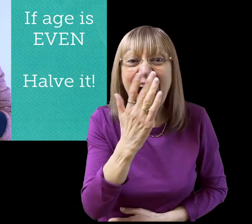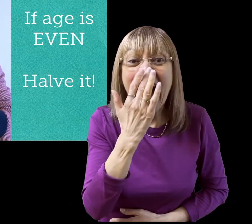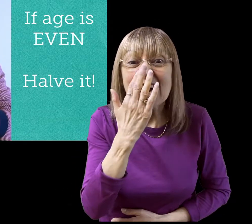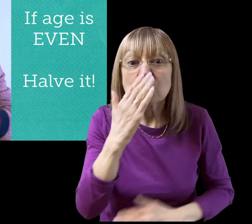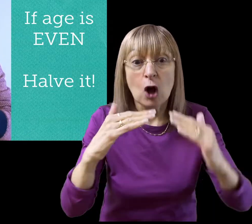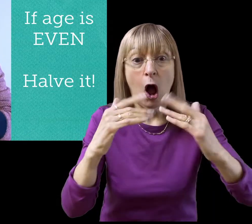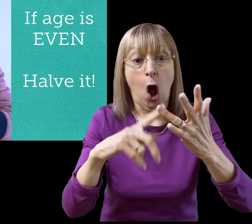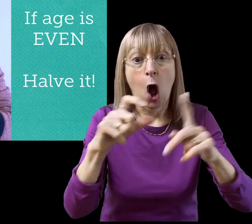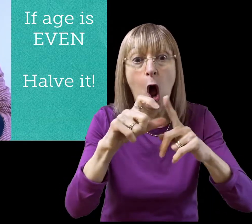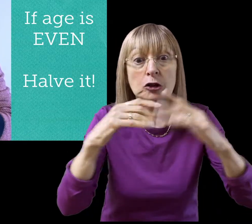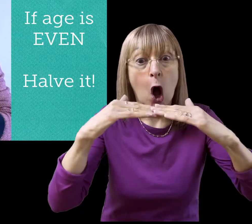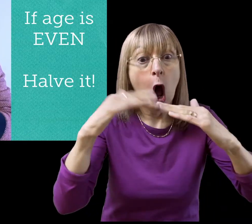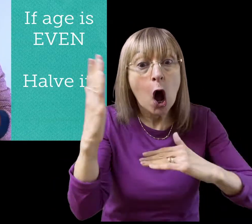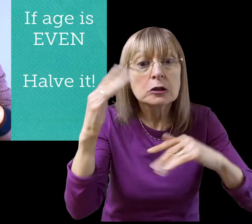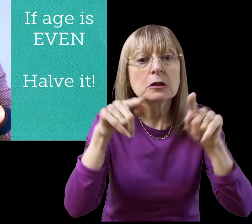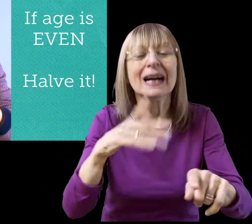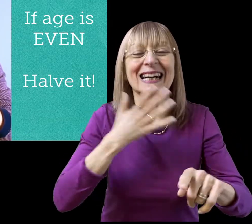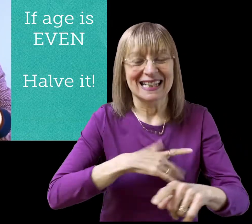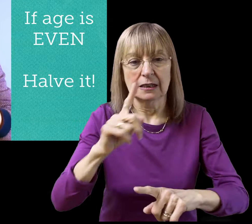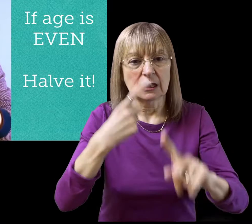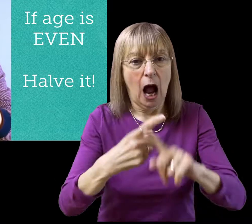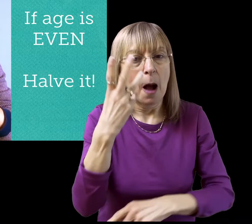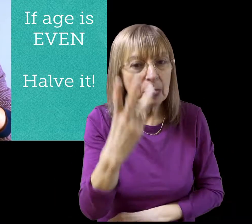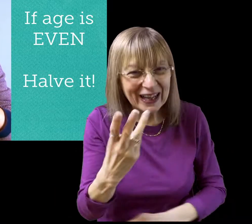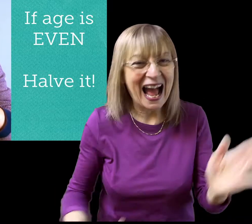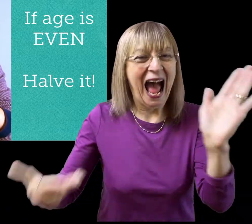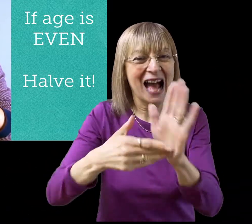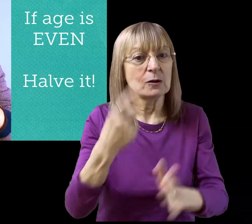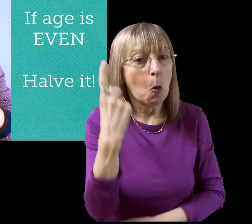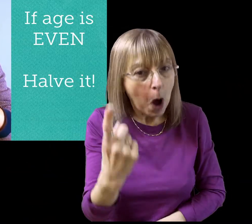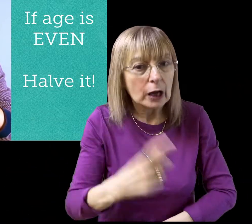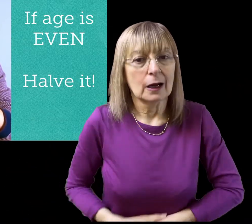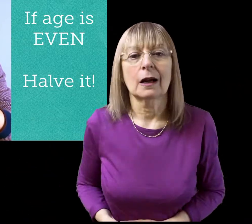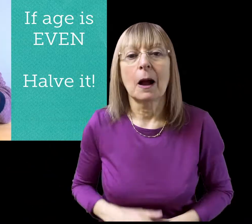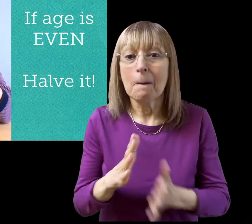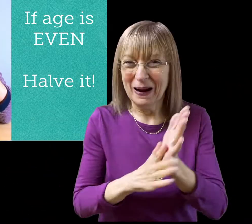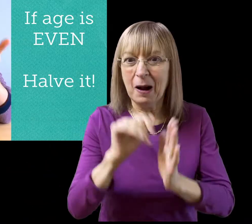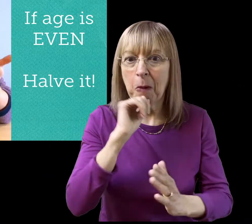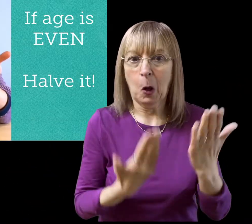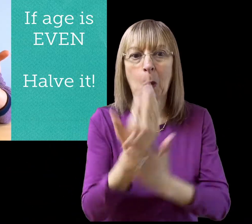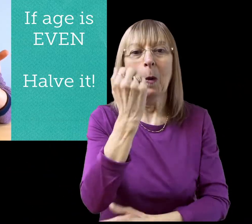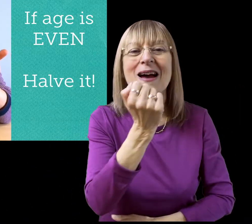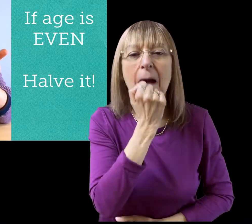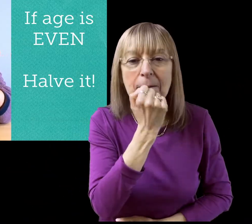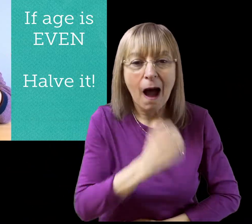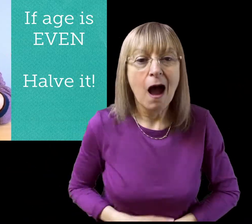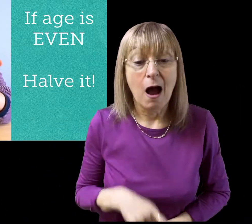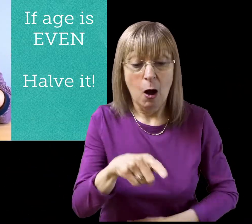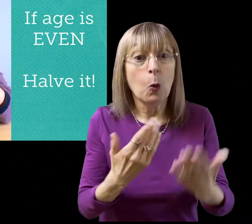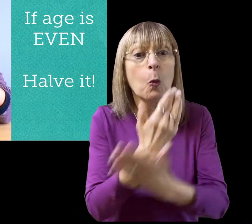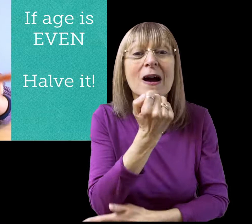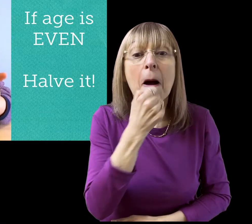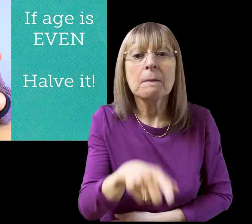your age is an odd number, I want you to triple it and add 1. This will take you to a new number. That